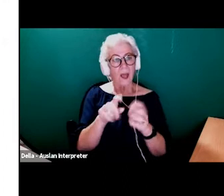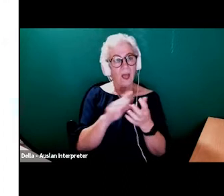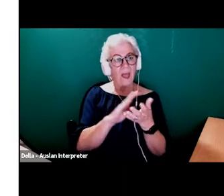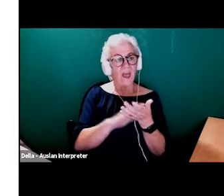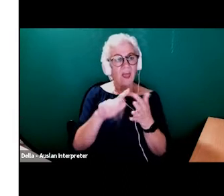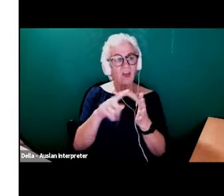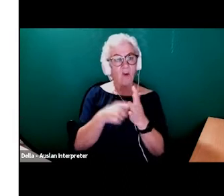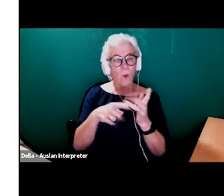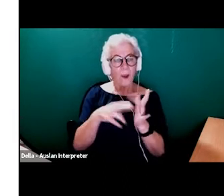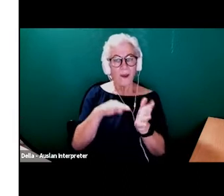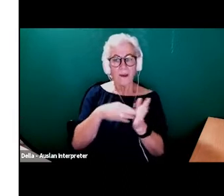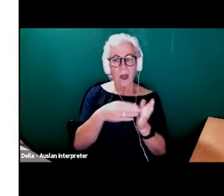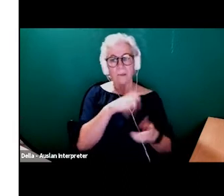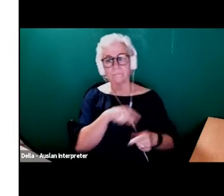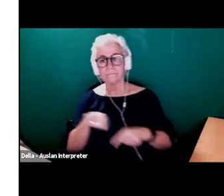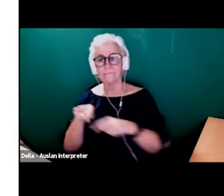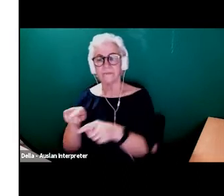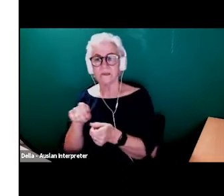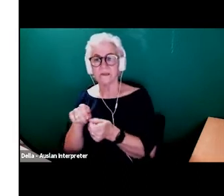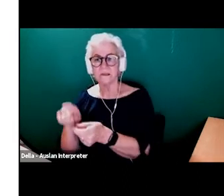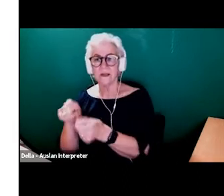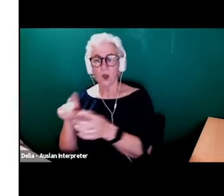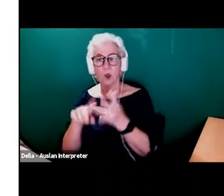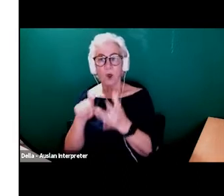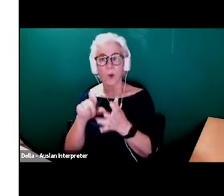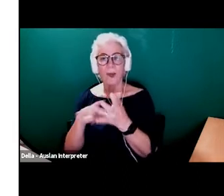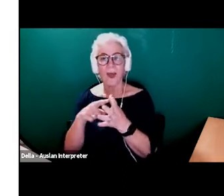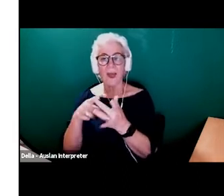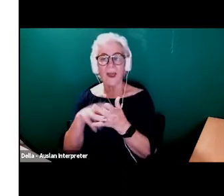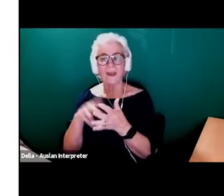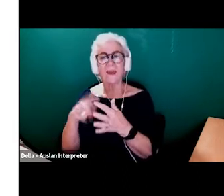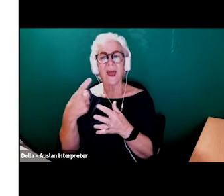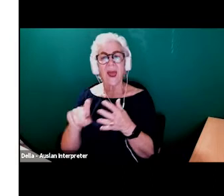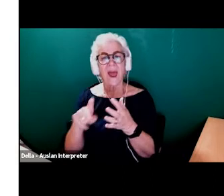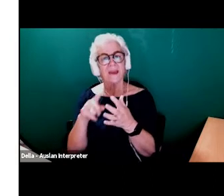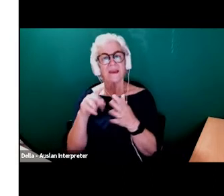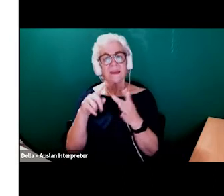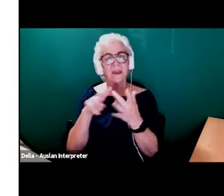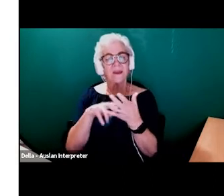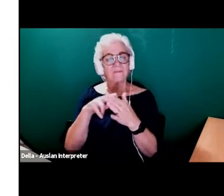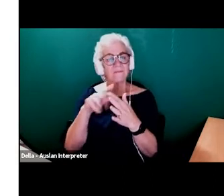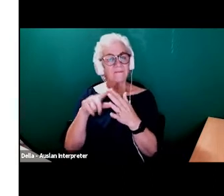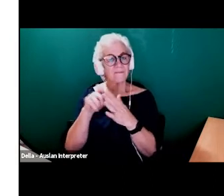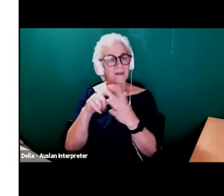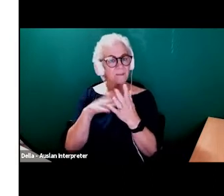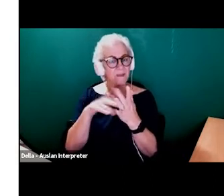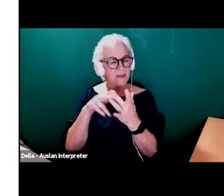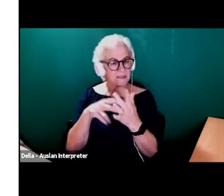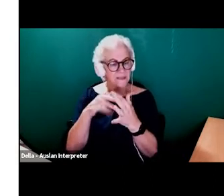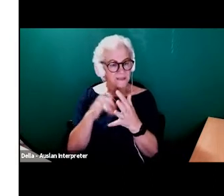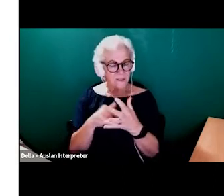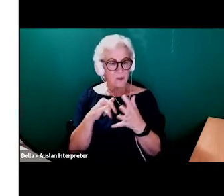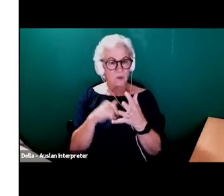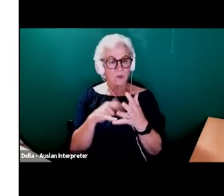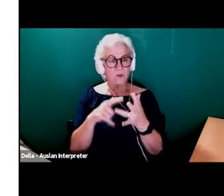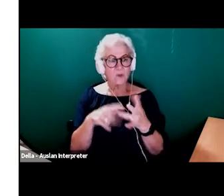shifted to dealing cocaine and amphetamines. We also conducted a critique of the potential explanations of this